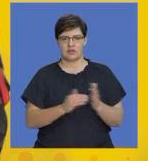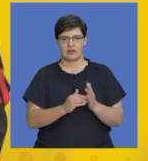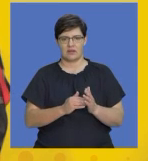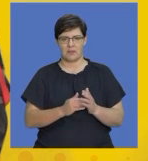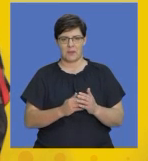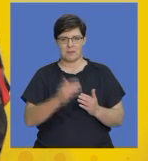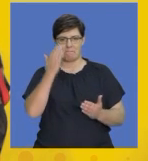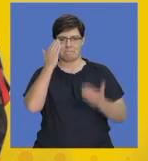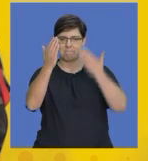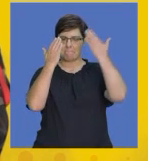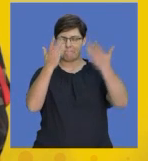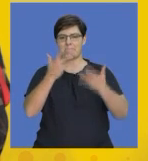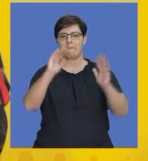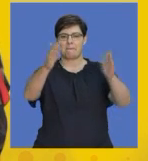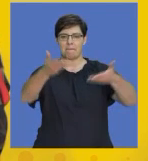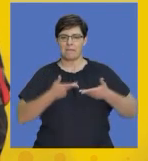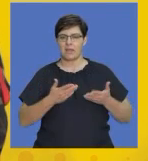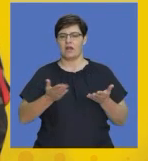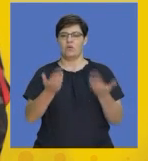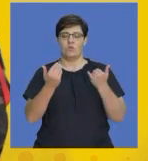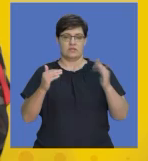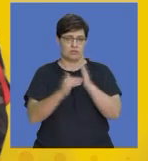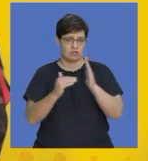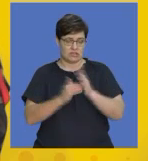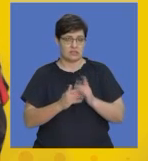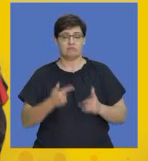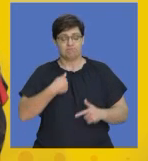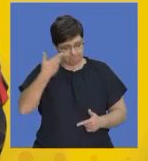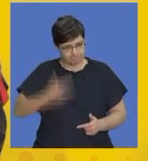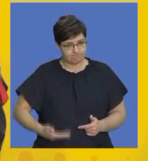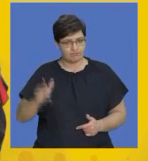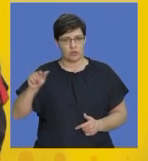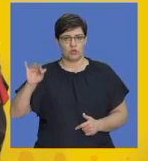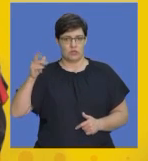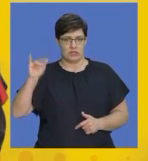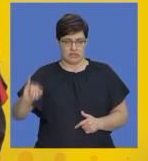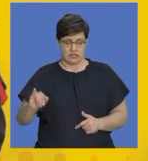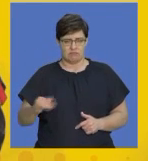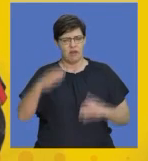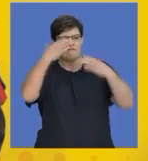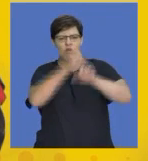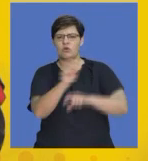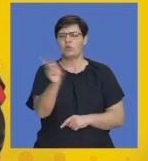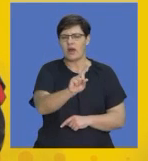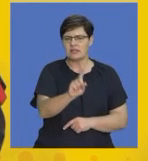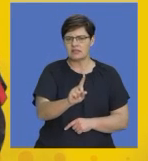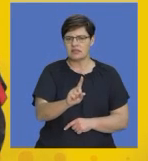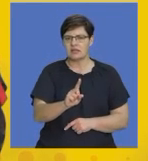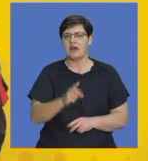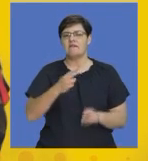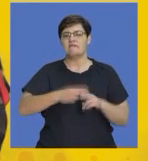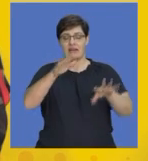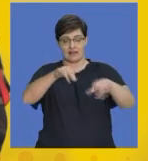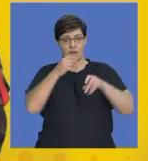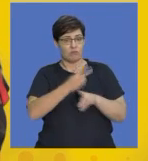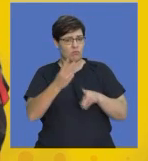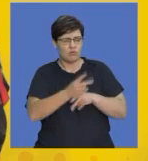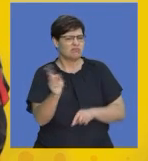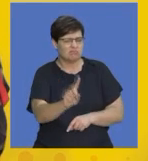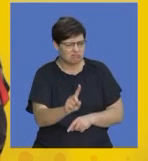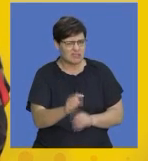Matrix and welcome to Was a Matrix. My name is Looney and today we're focusing on your final exam prep for